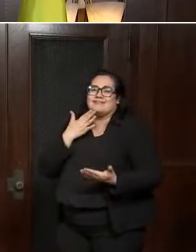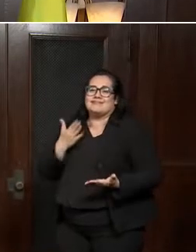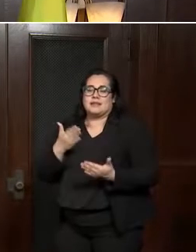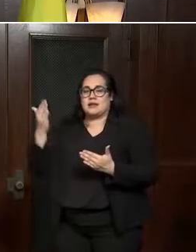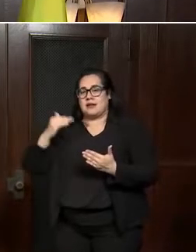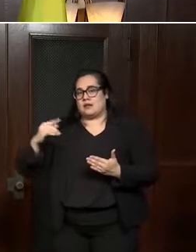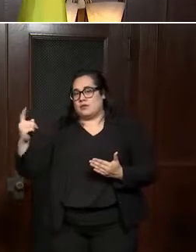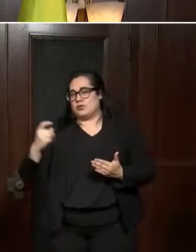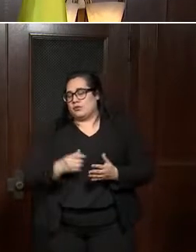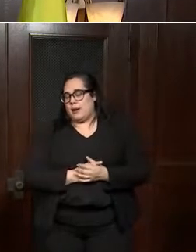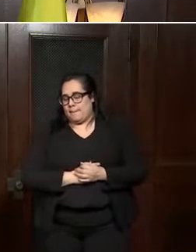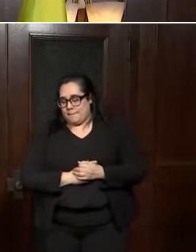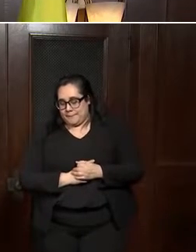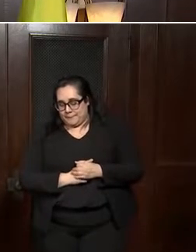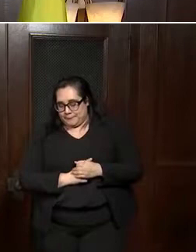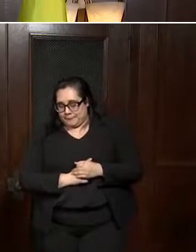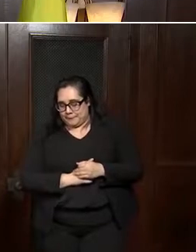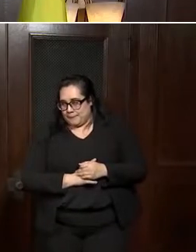Next question.